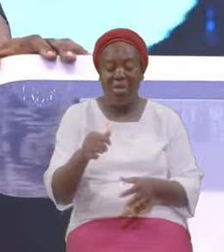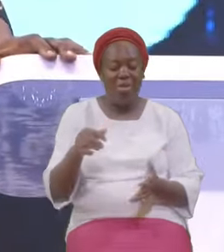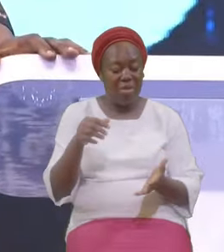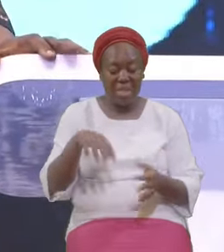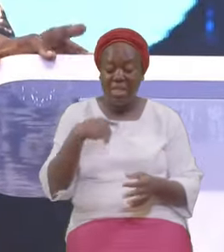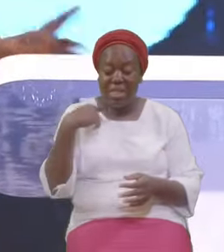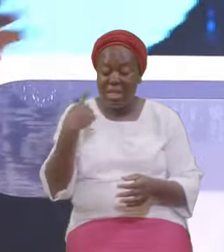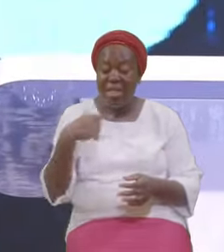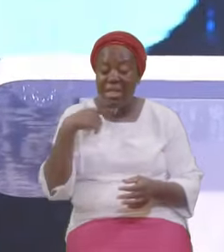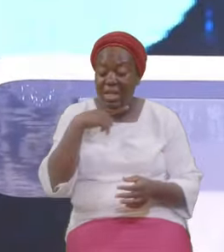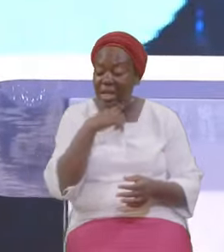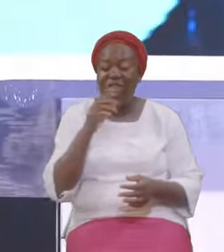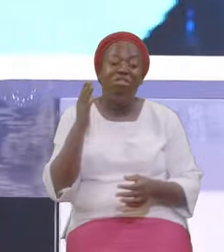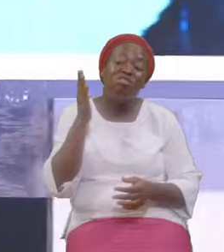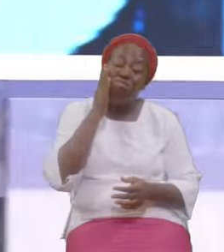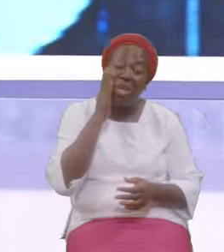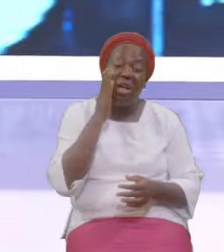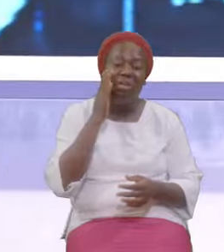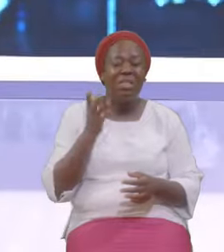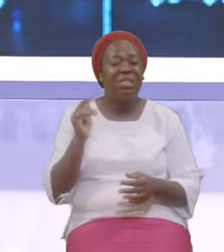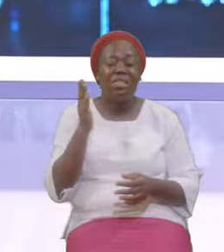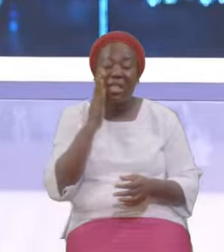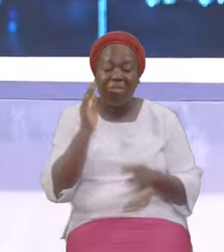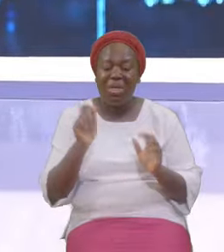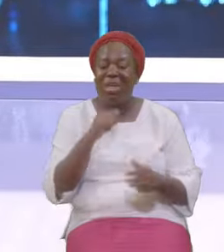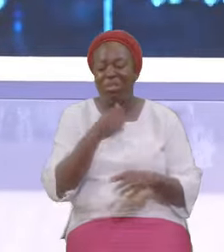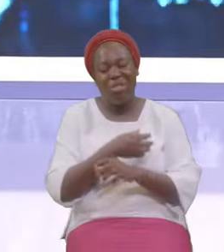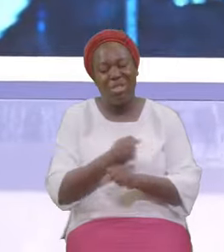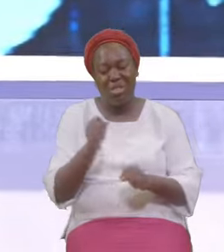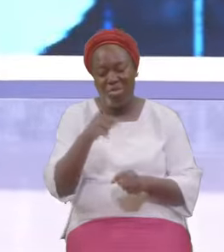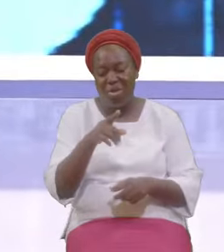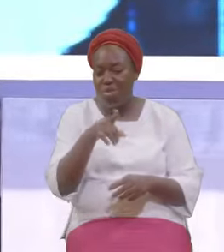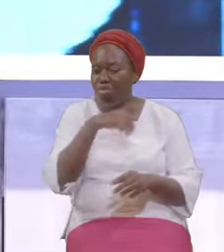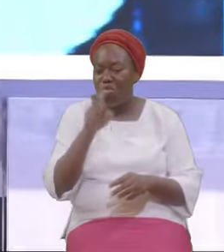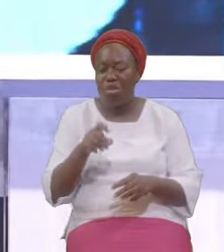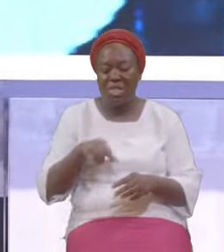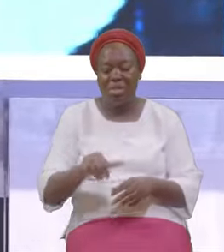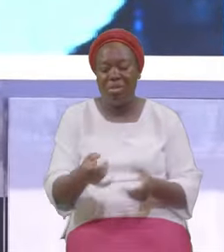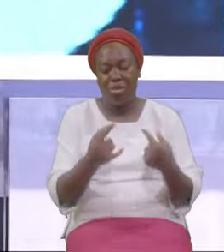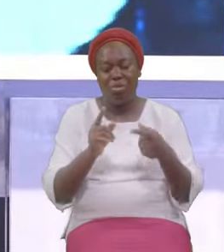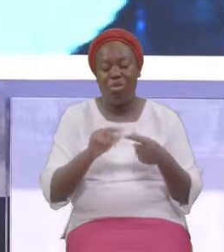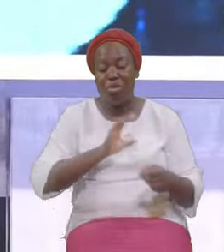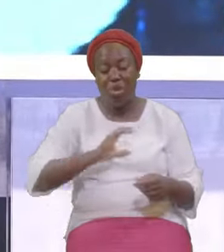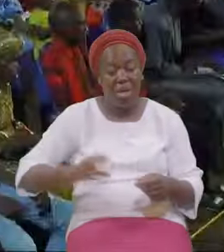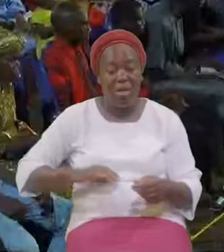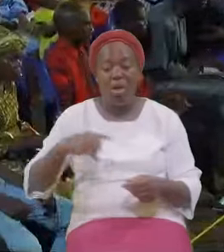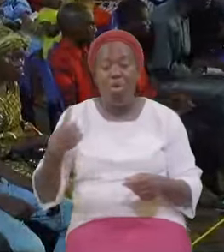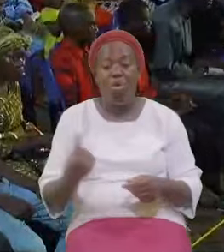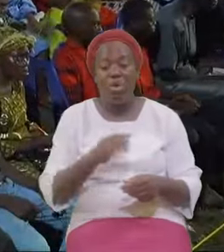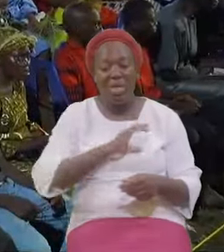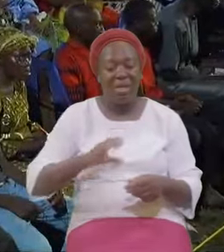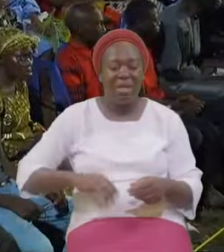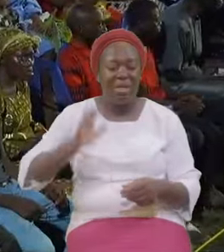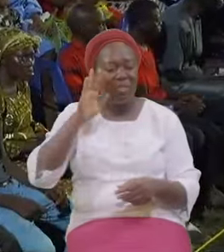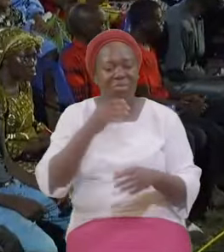slapping cannot save you. You must still come to Christ. Only Christ will save you.